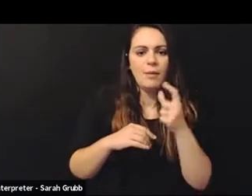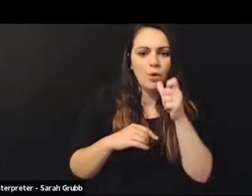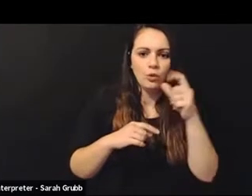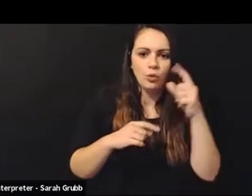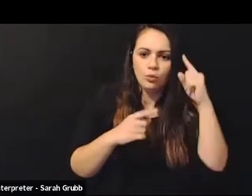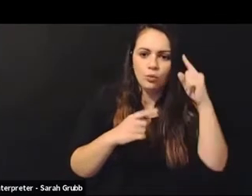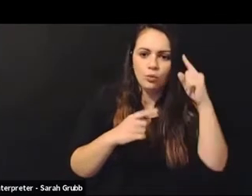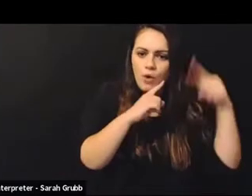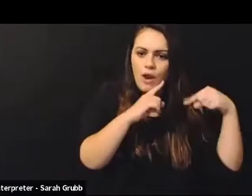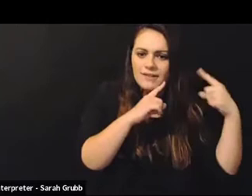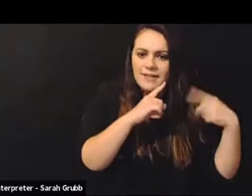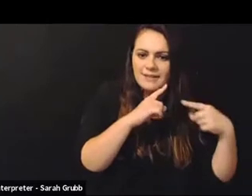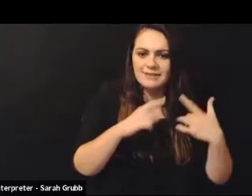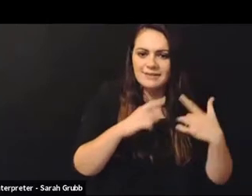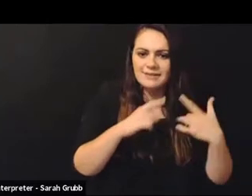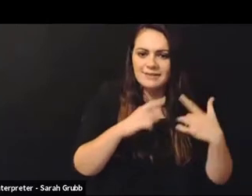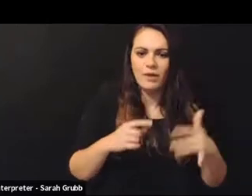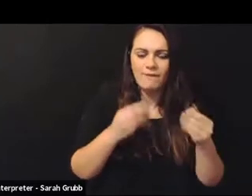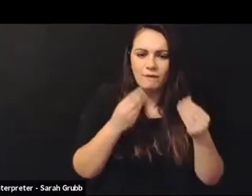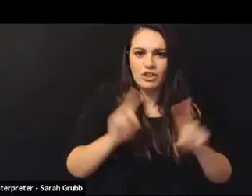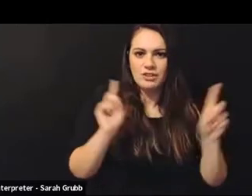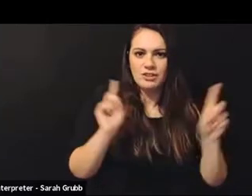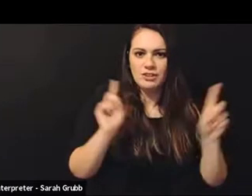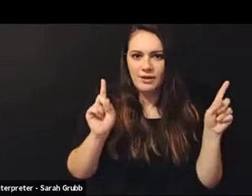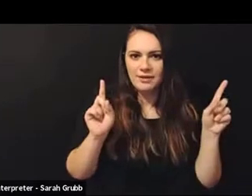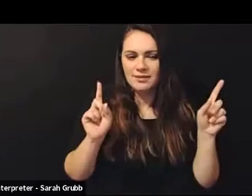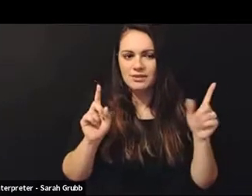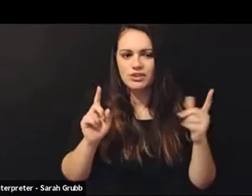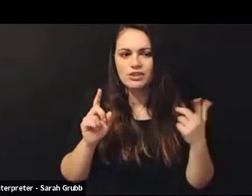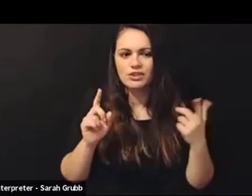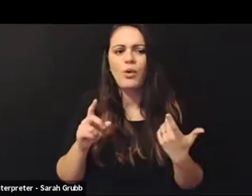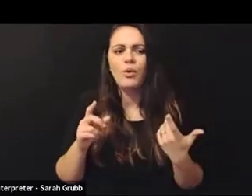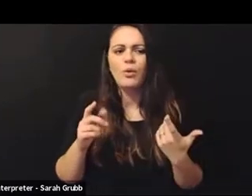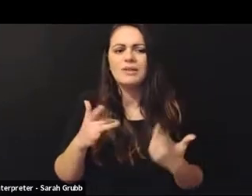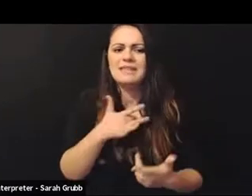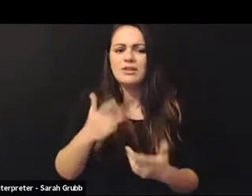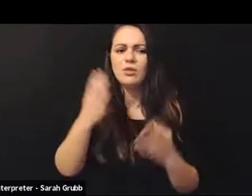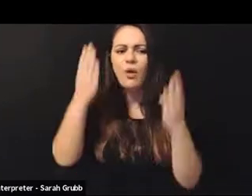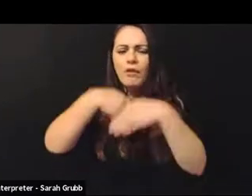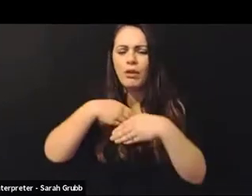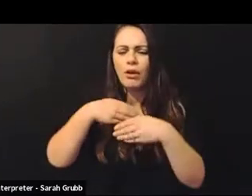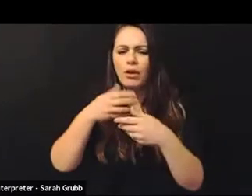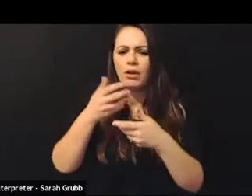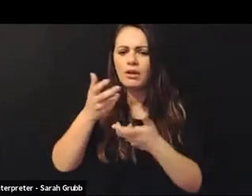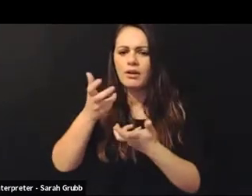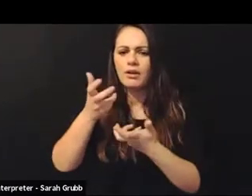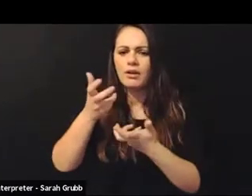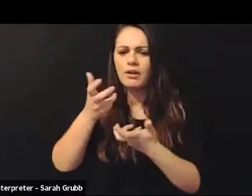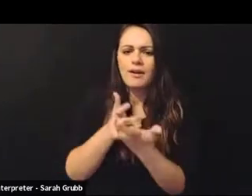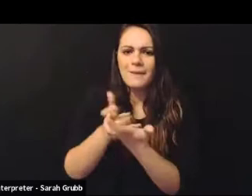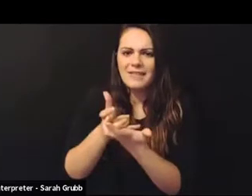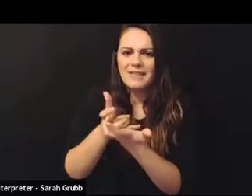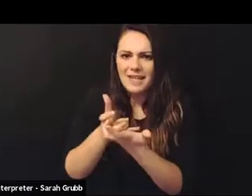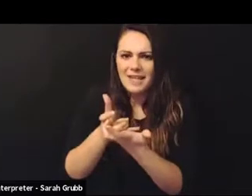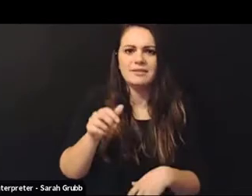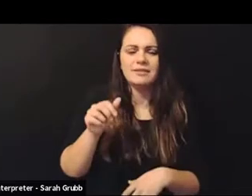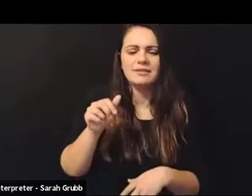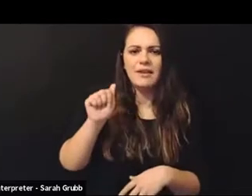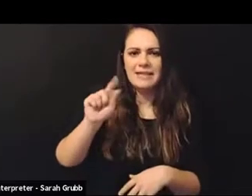differently. So they're not thinking about the accommodations and adaptations and assistive technology that can really help